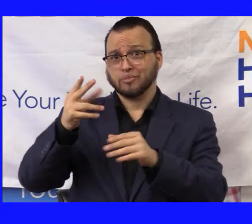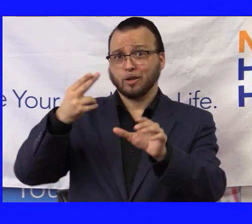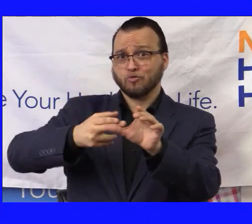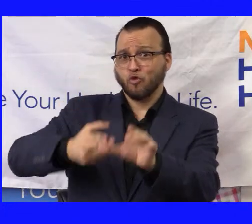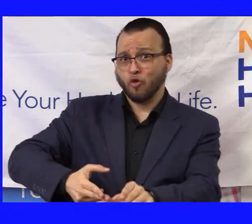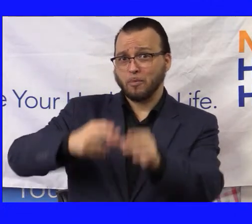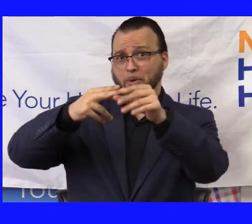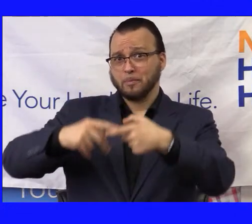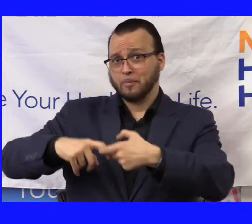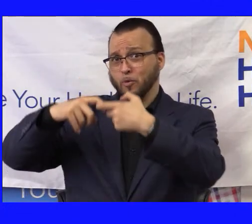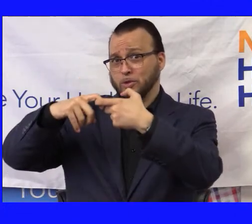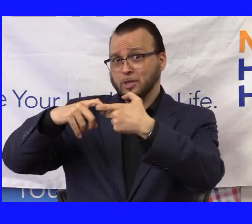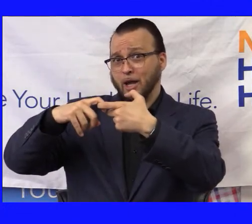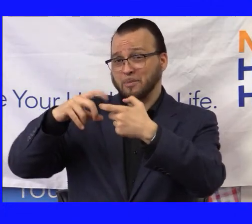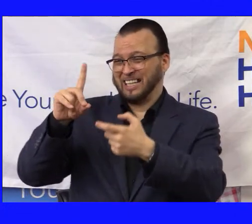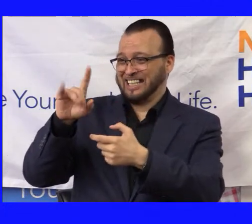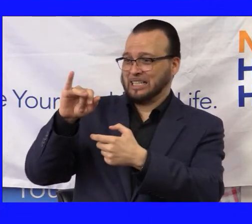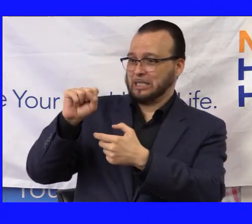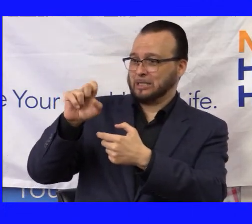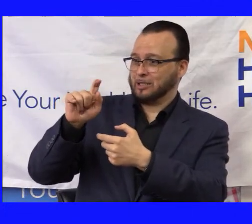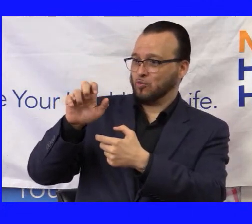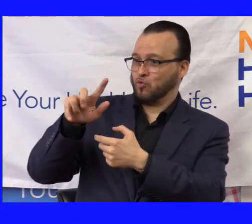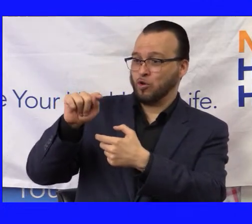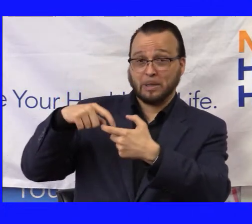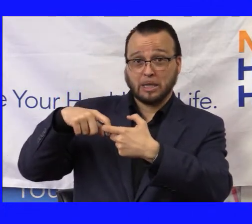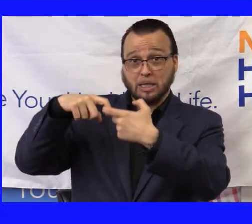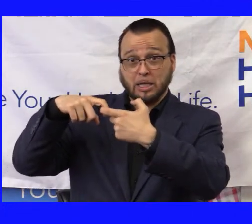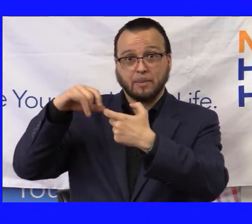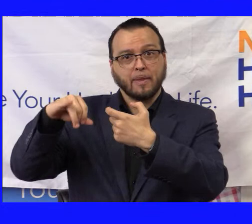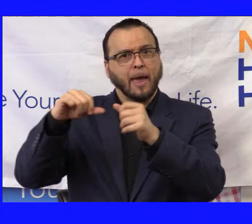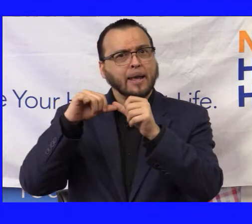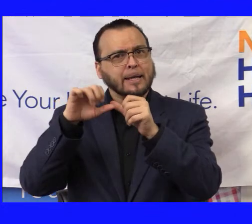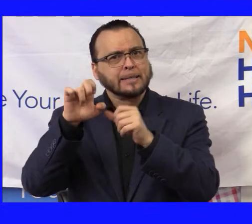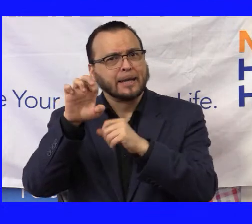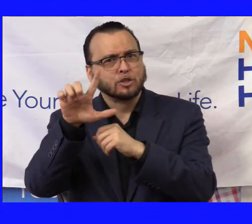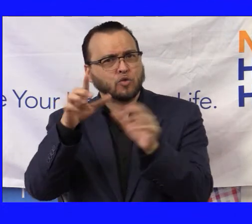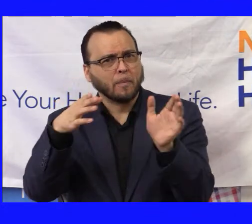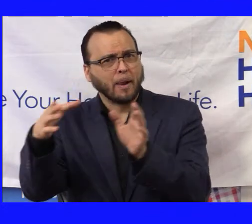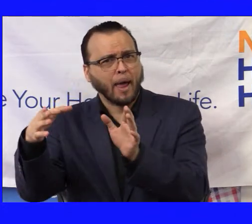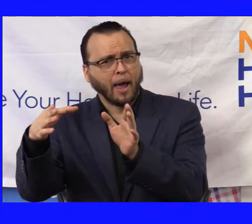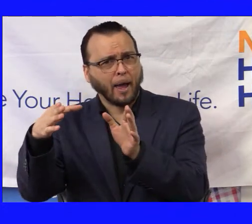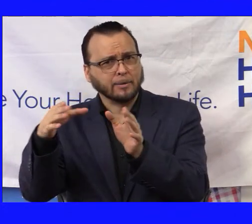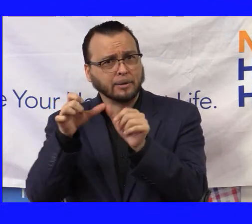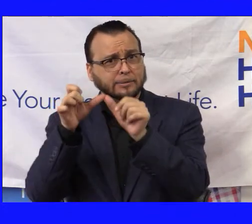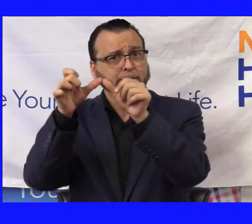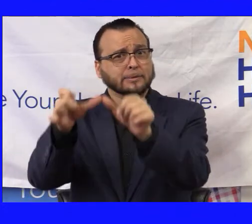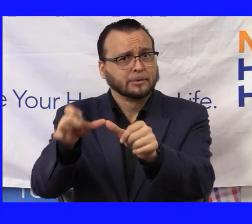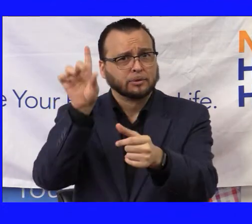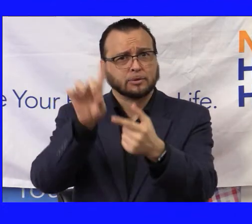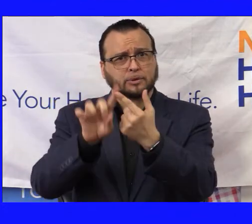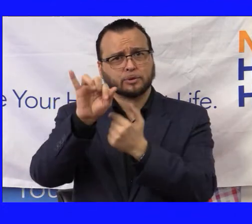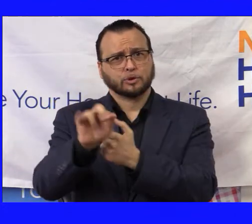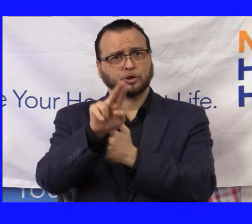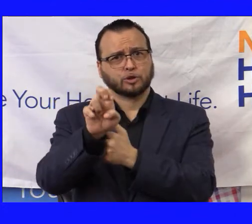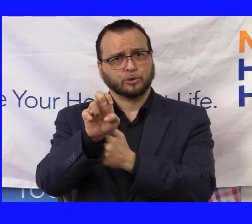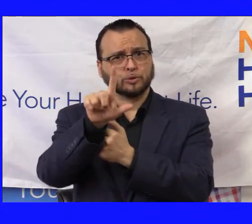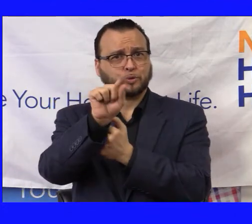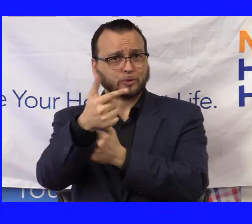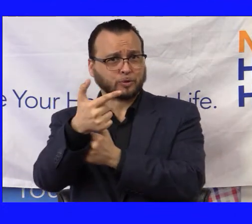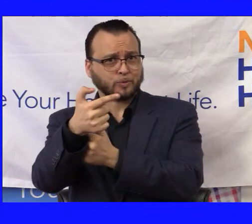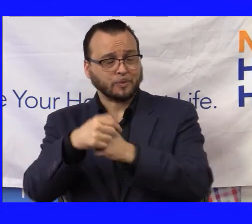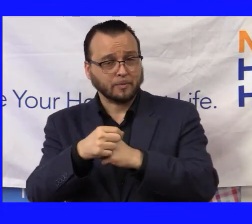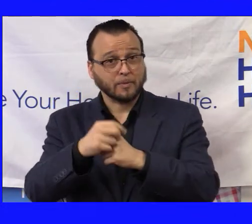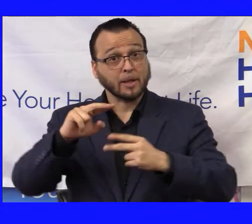for Medicaid CHIP. The essential plan is now continued through June 2021. Secondly,